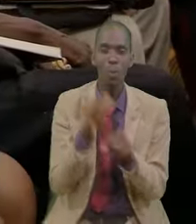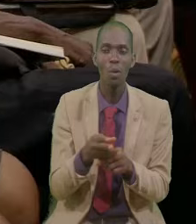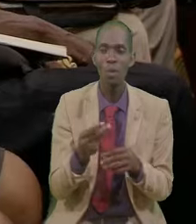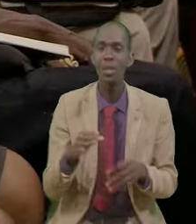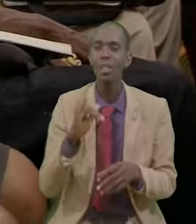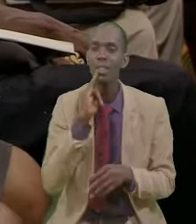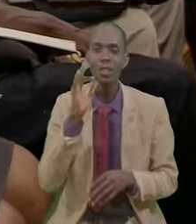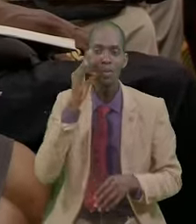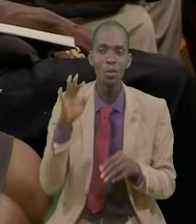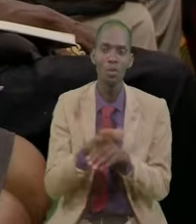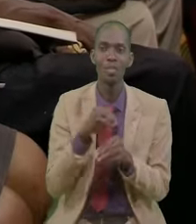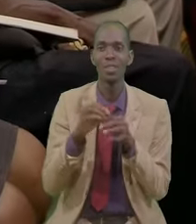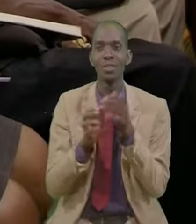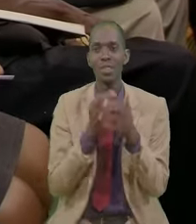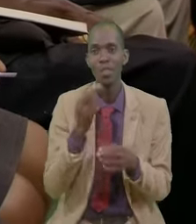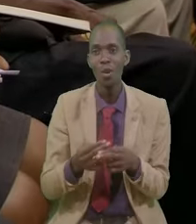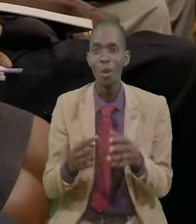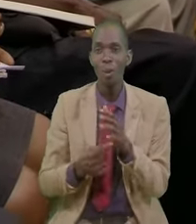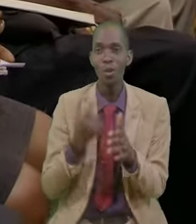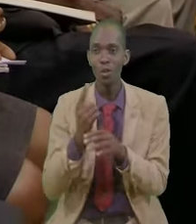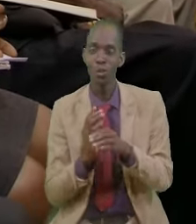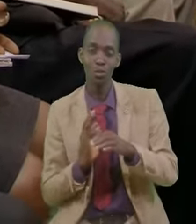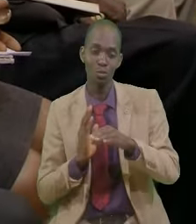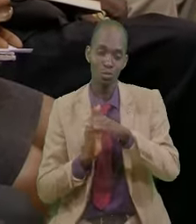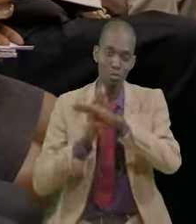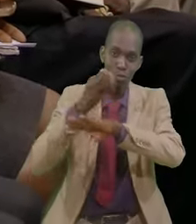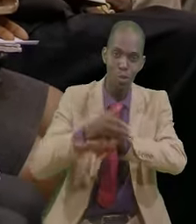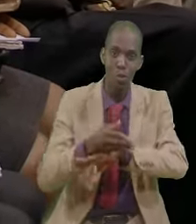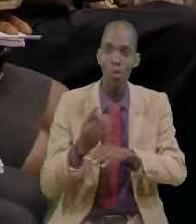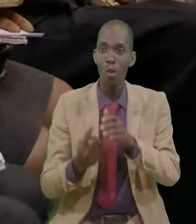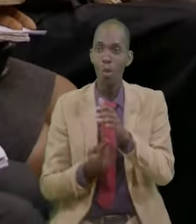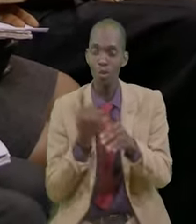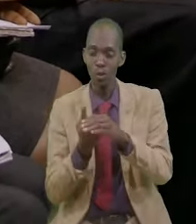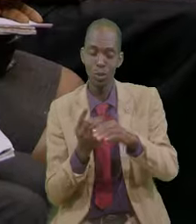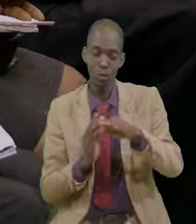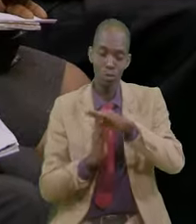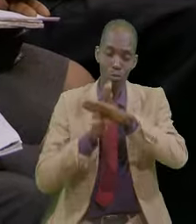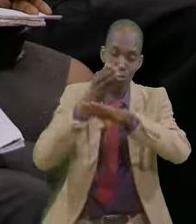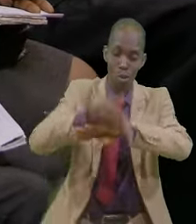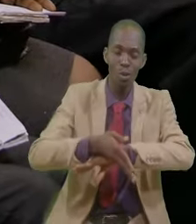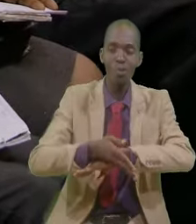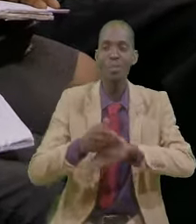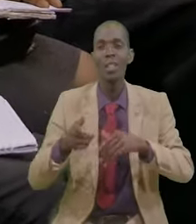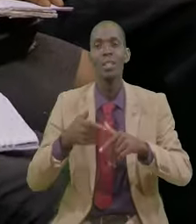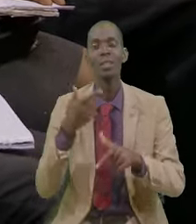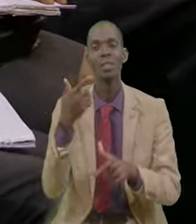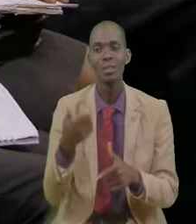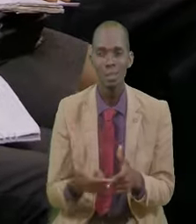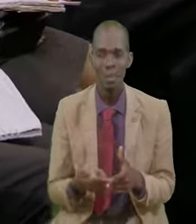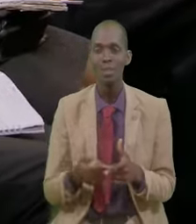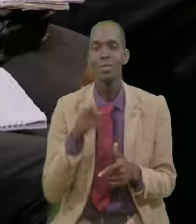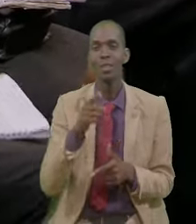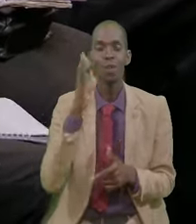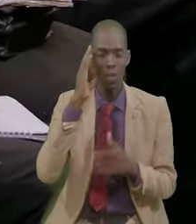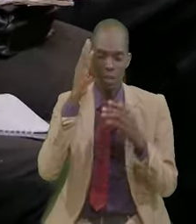you cross over, I'm crossing over. I said once you cross over that fruitful land, you'll experience